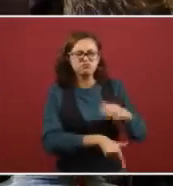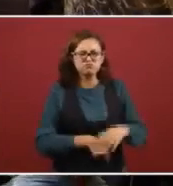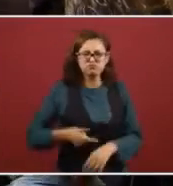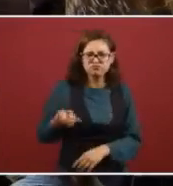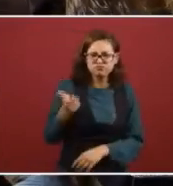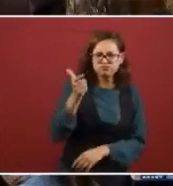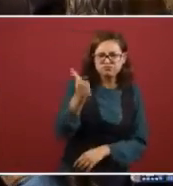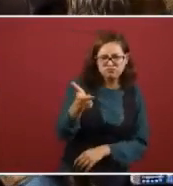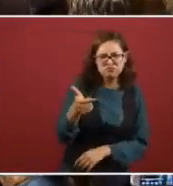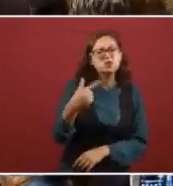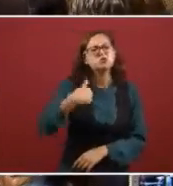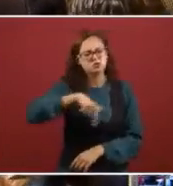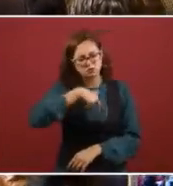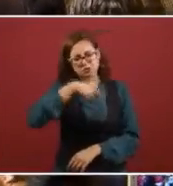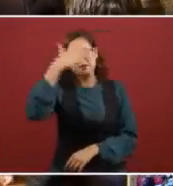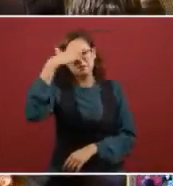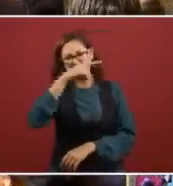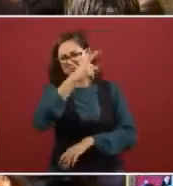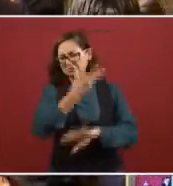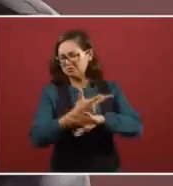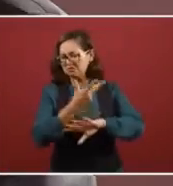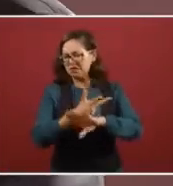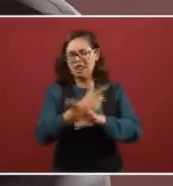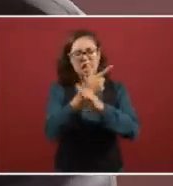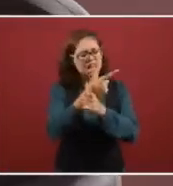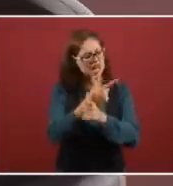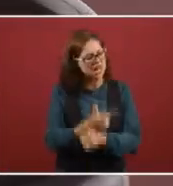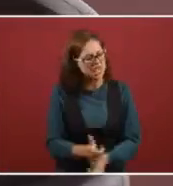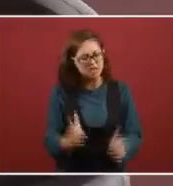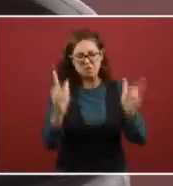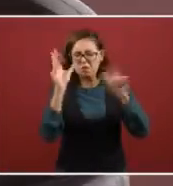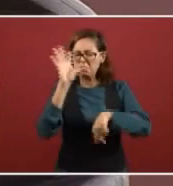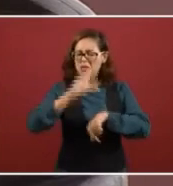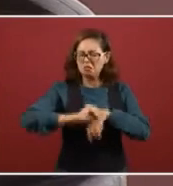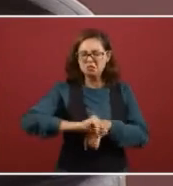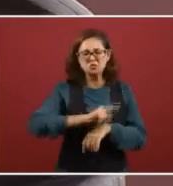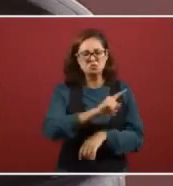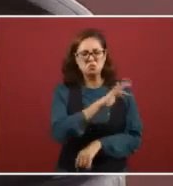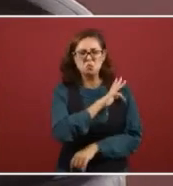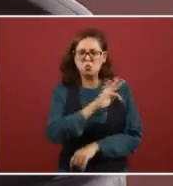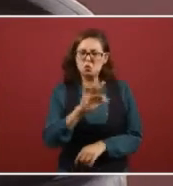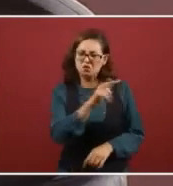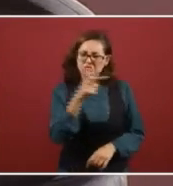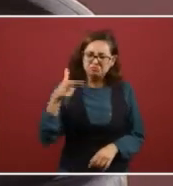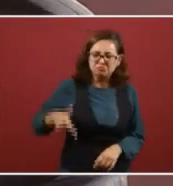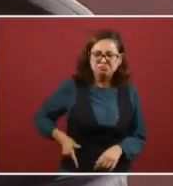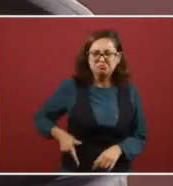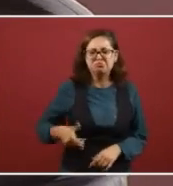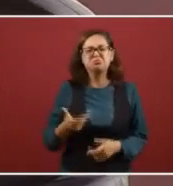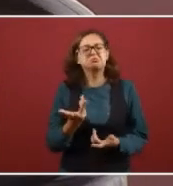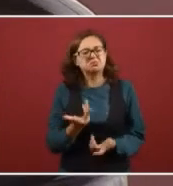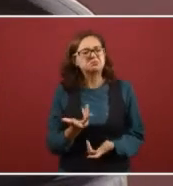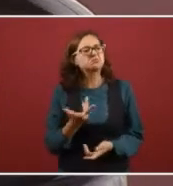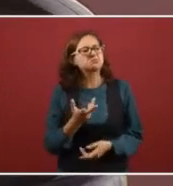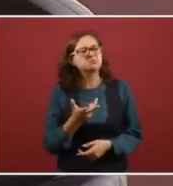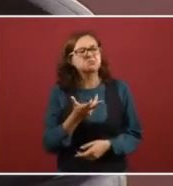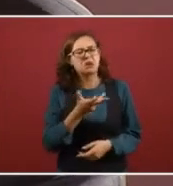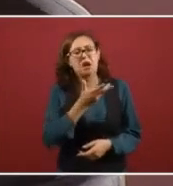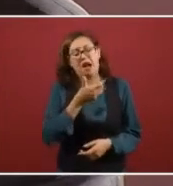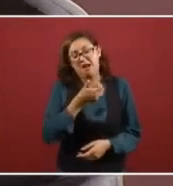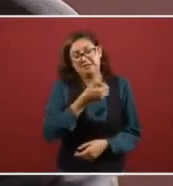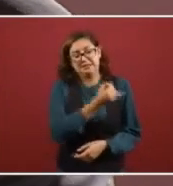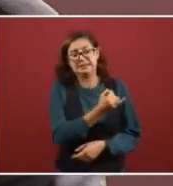that these are very permissive laws in the U.S. We say